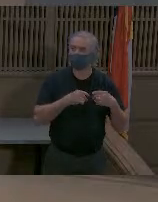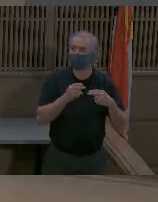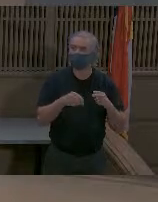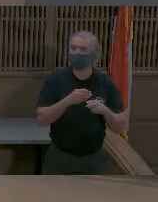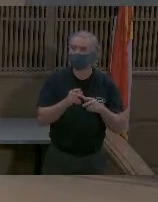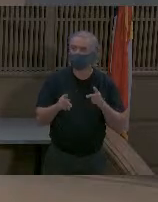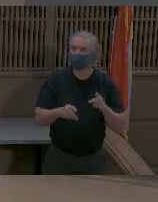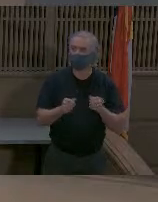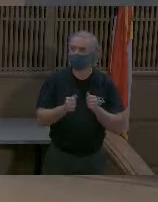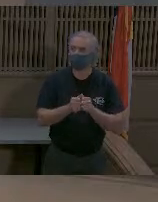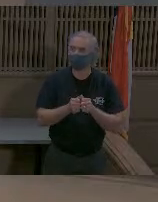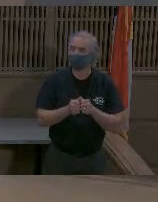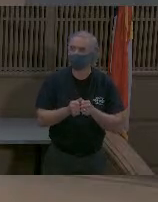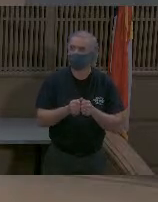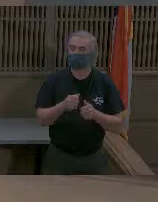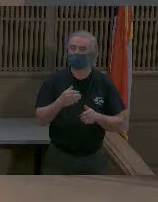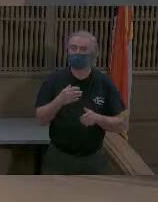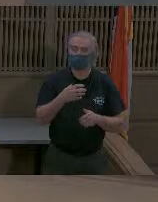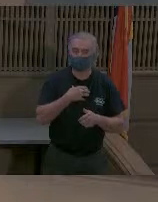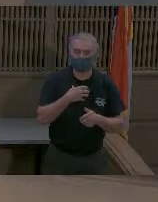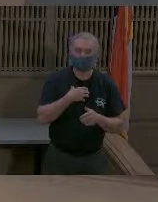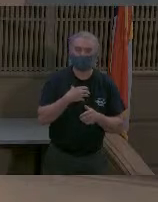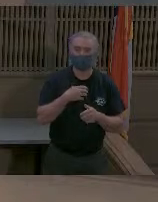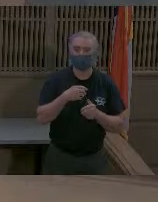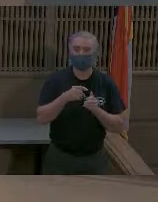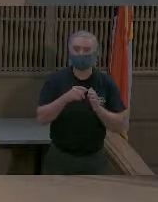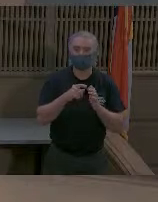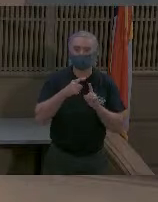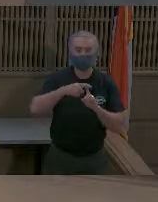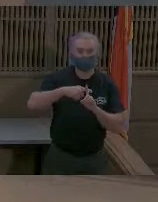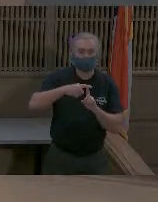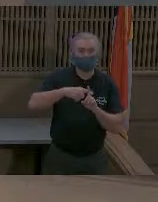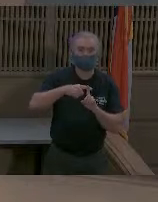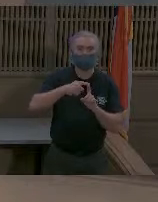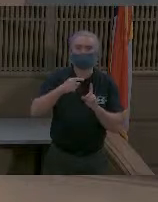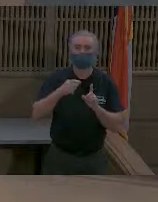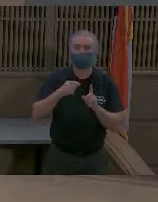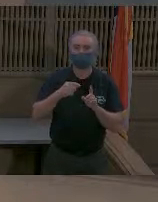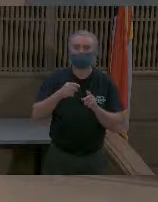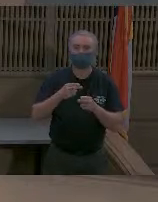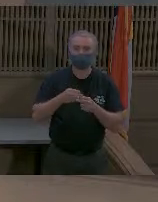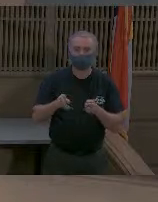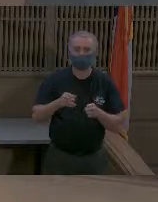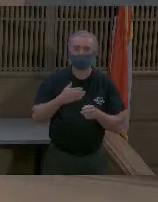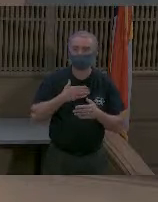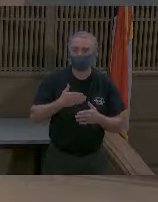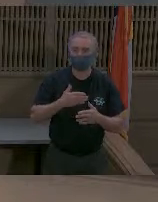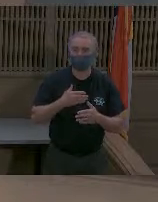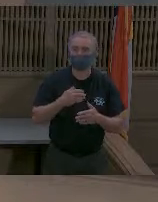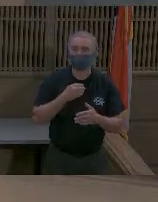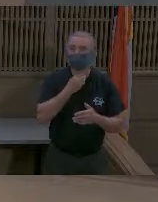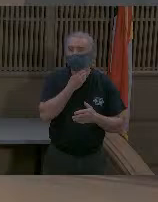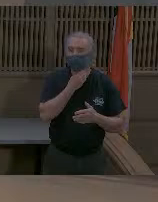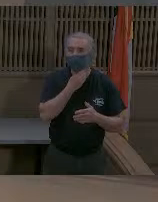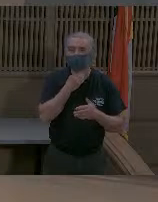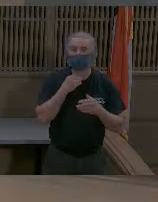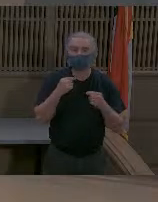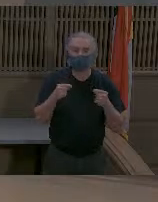with cough, fever, shortness of breath, sore throat, body